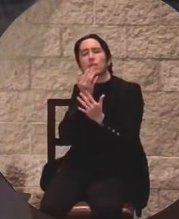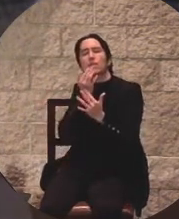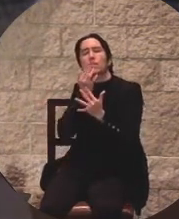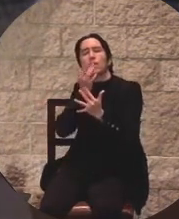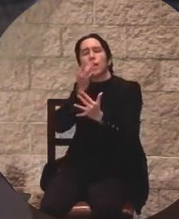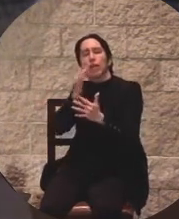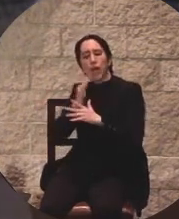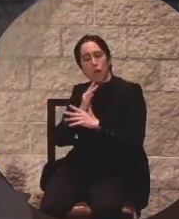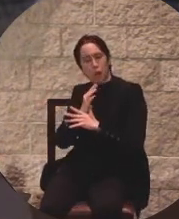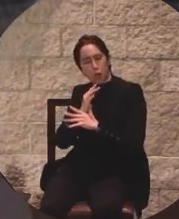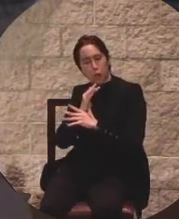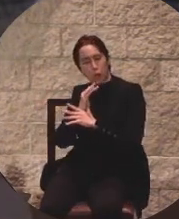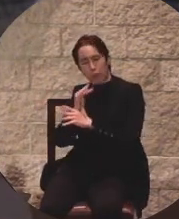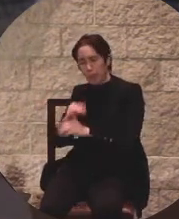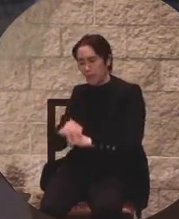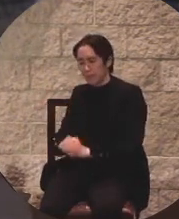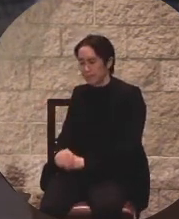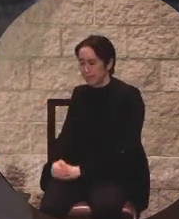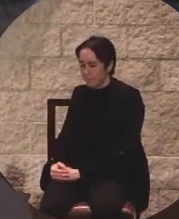Nacht,